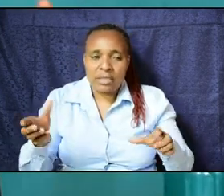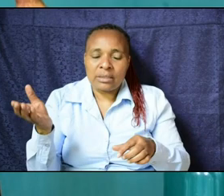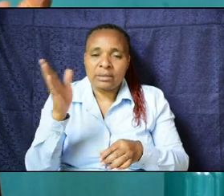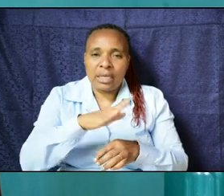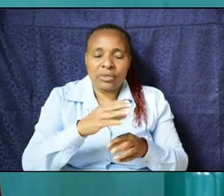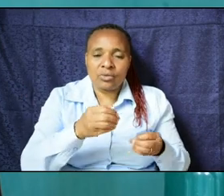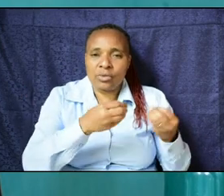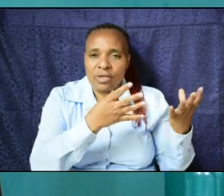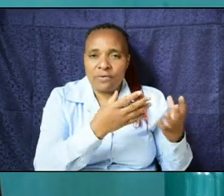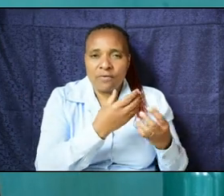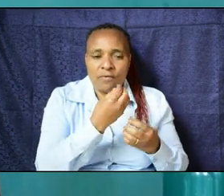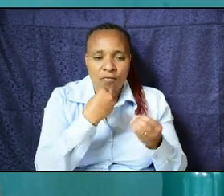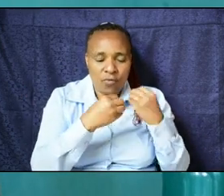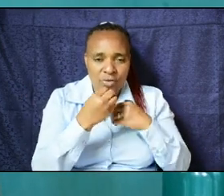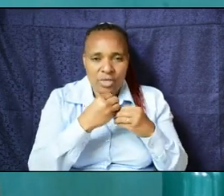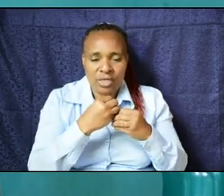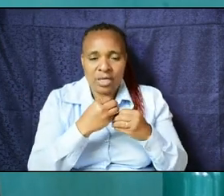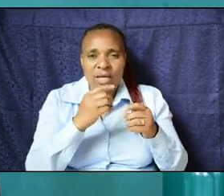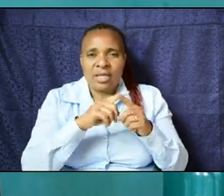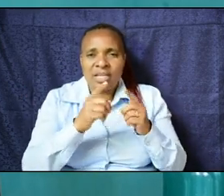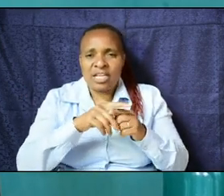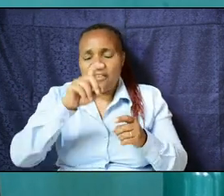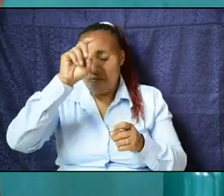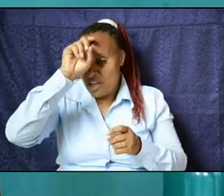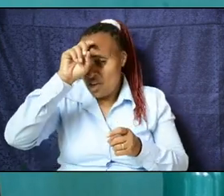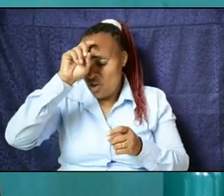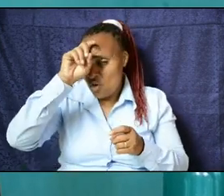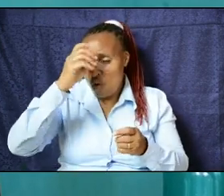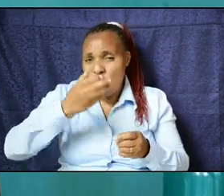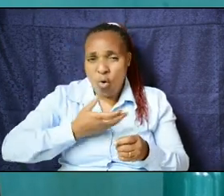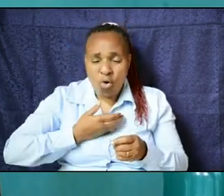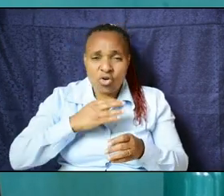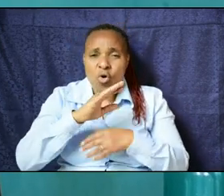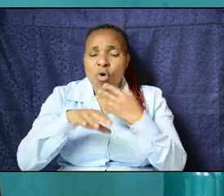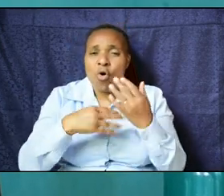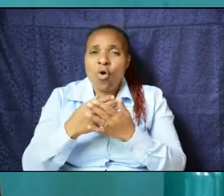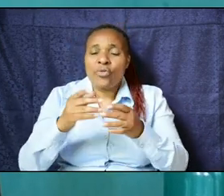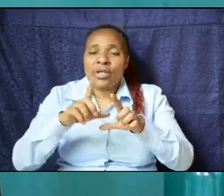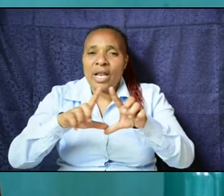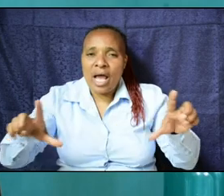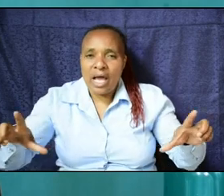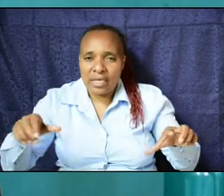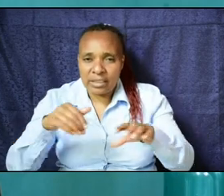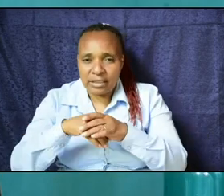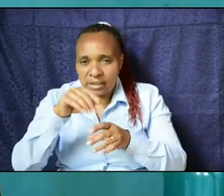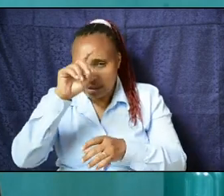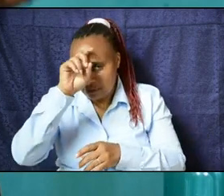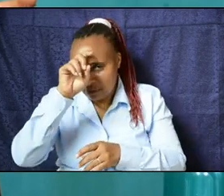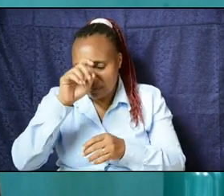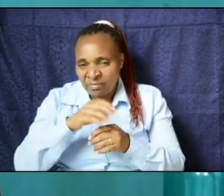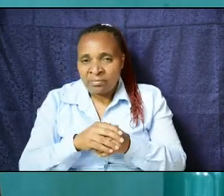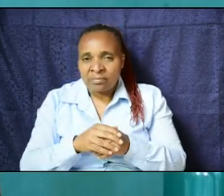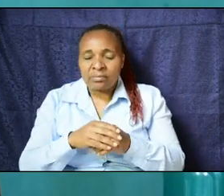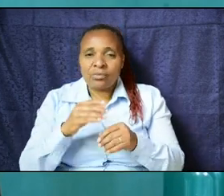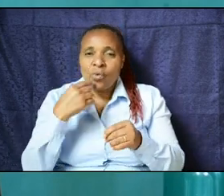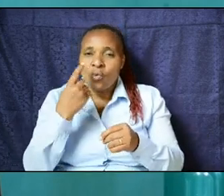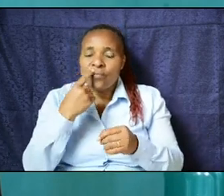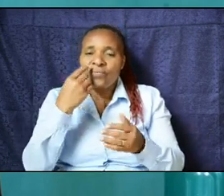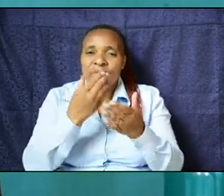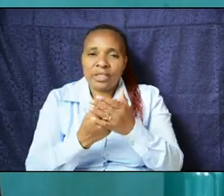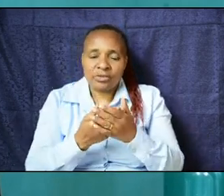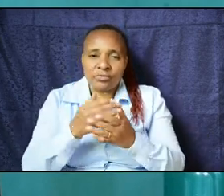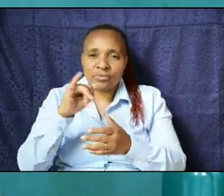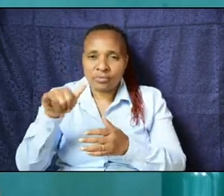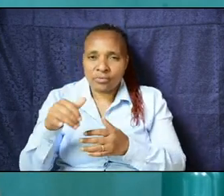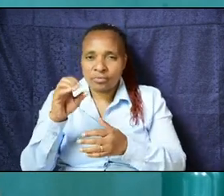that's how later on in the long run, the pharaohs owned almost all of the land in Egypt. So that was thanks to Joseph. Yeah,